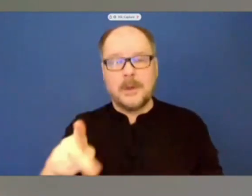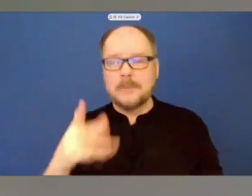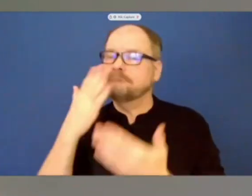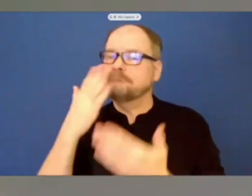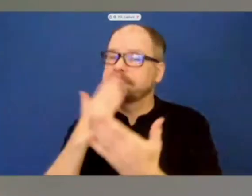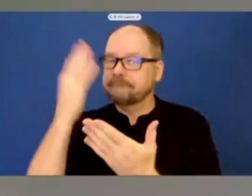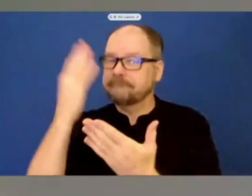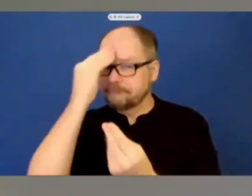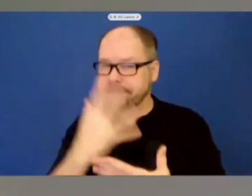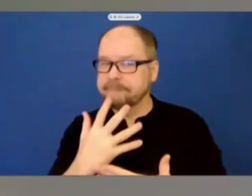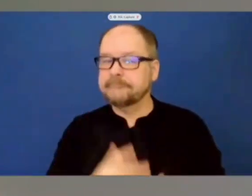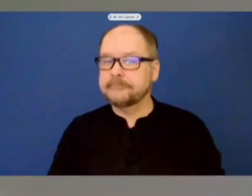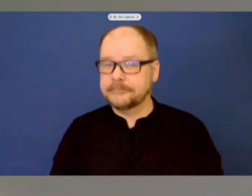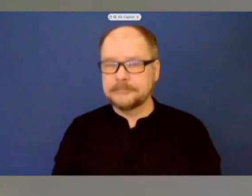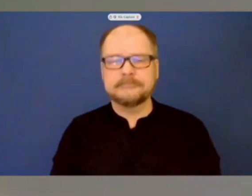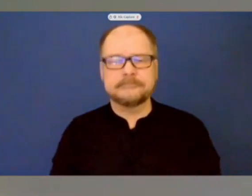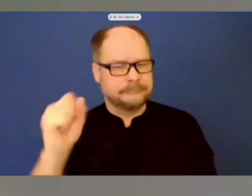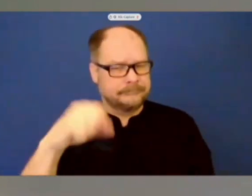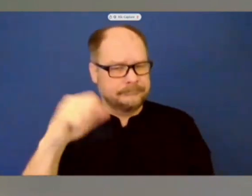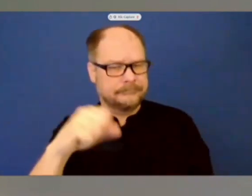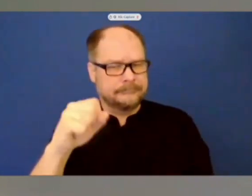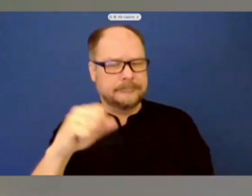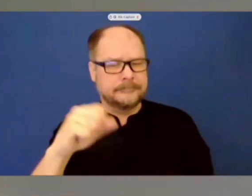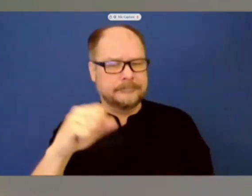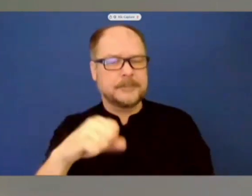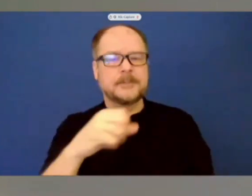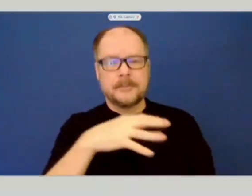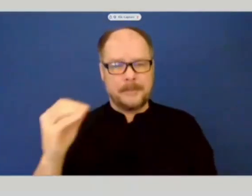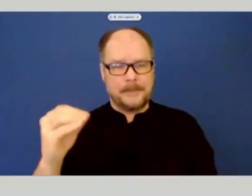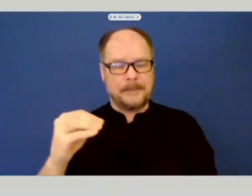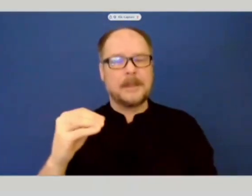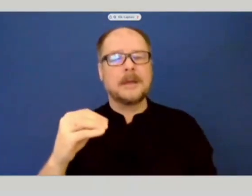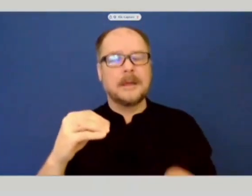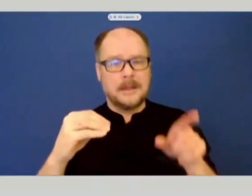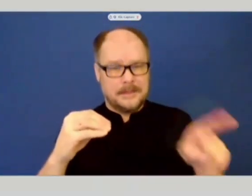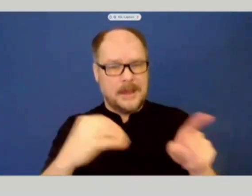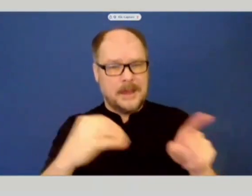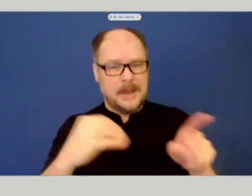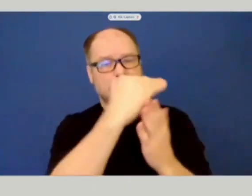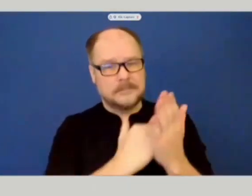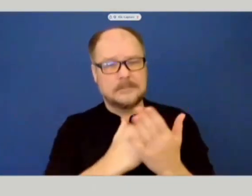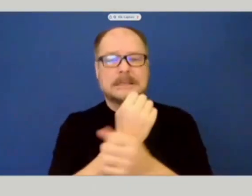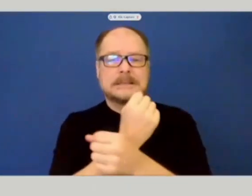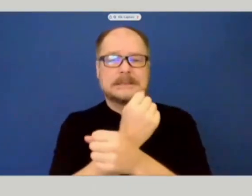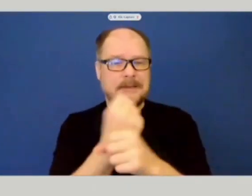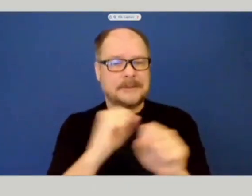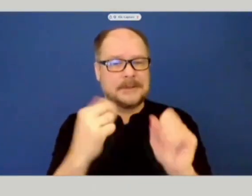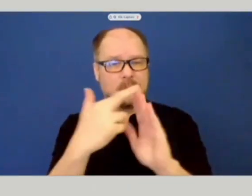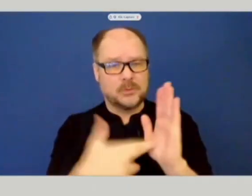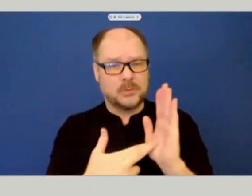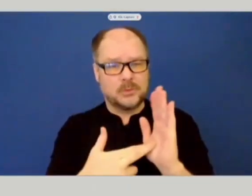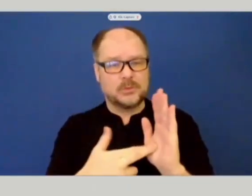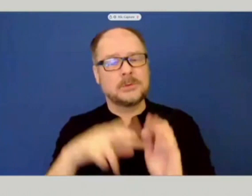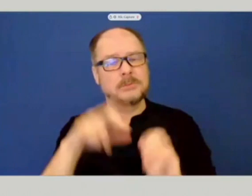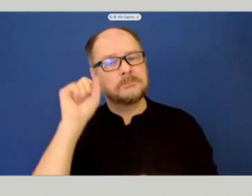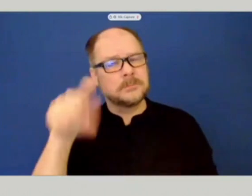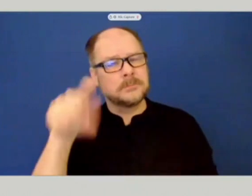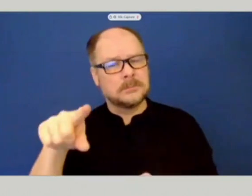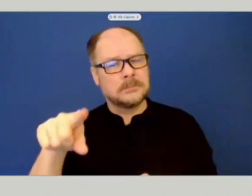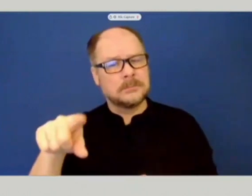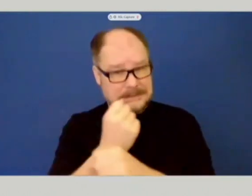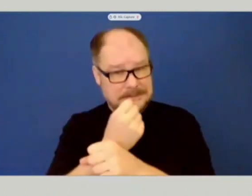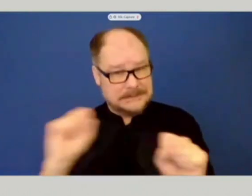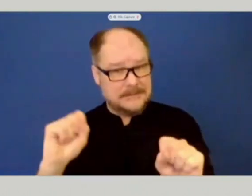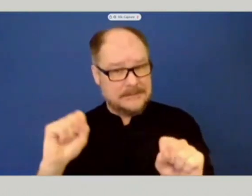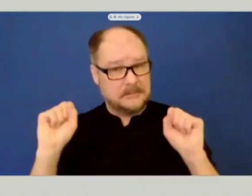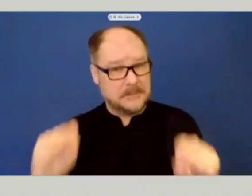know. Yeah, of course. Now they do list safety guidelines that they plan to follow. Is there a safe way to do something like this